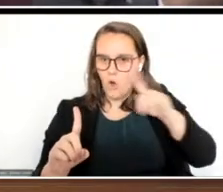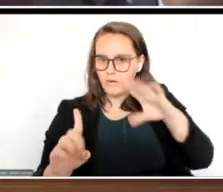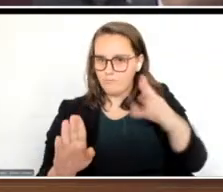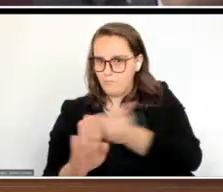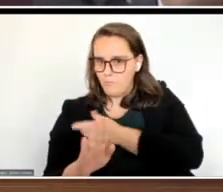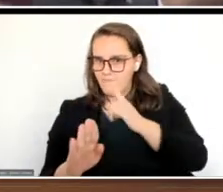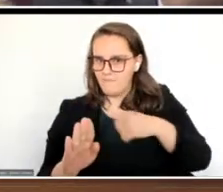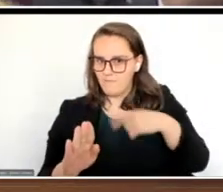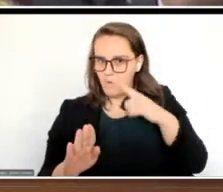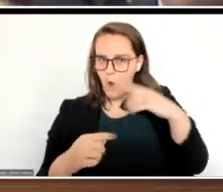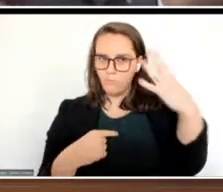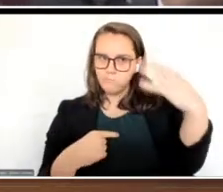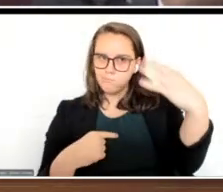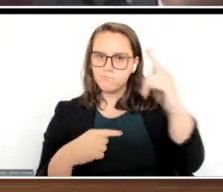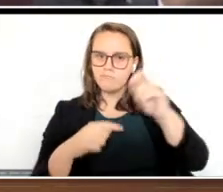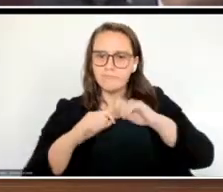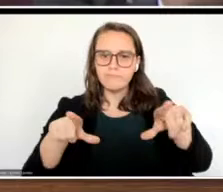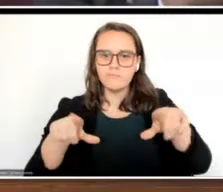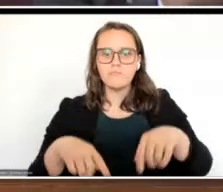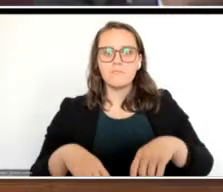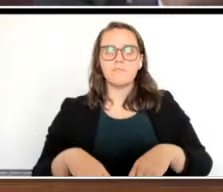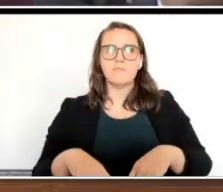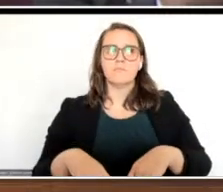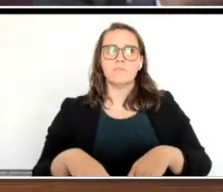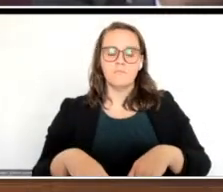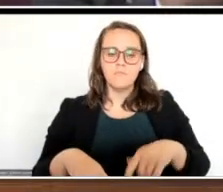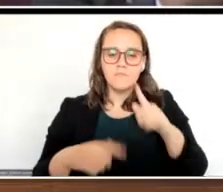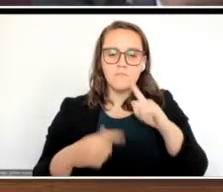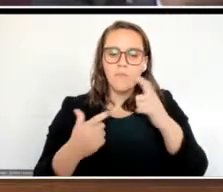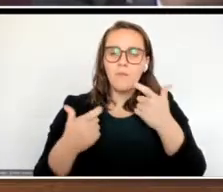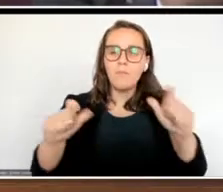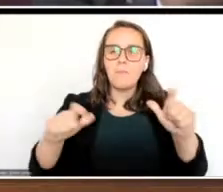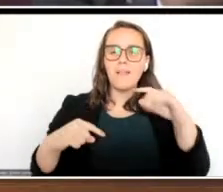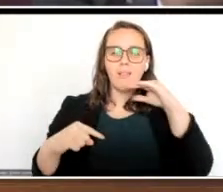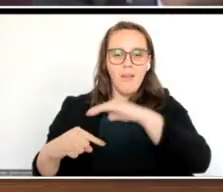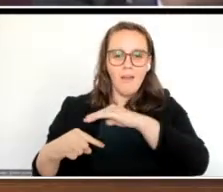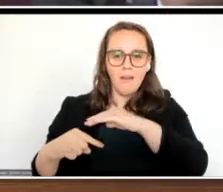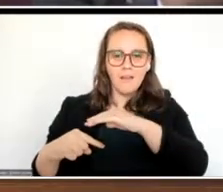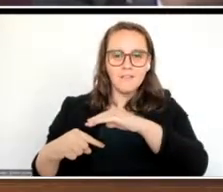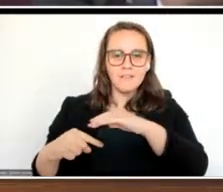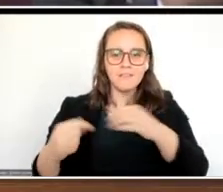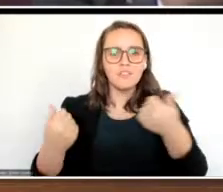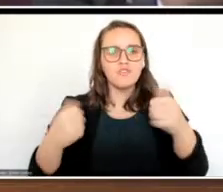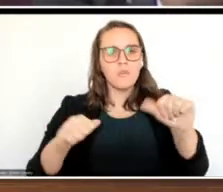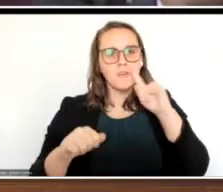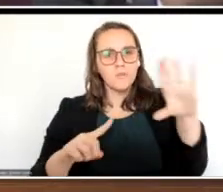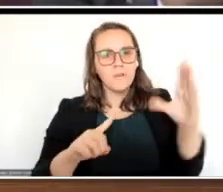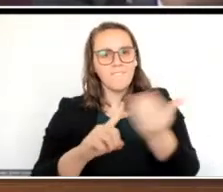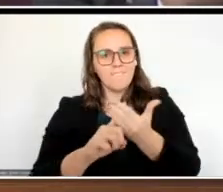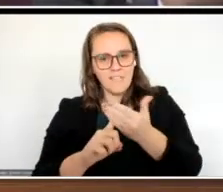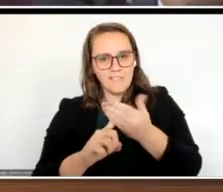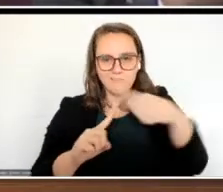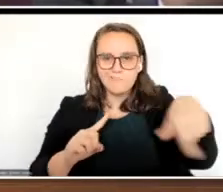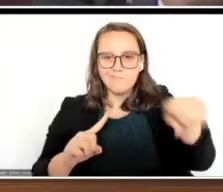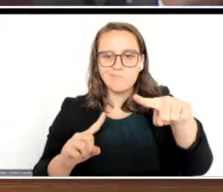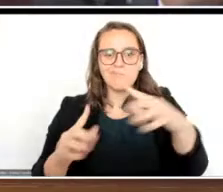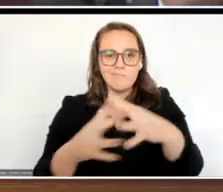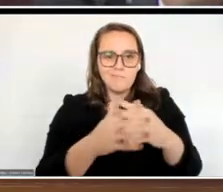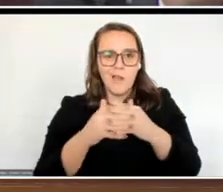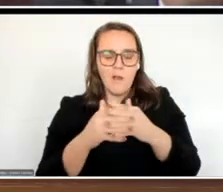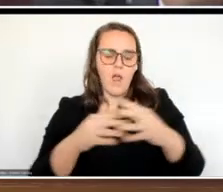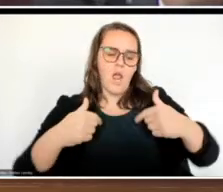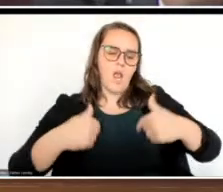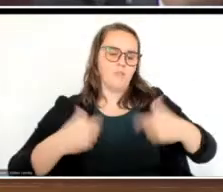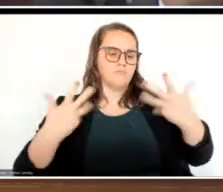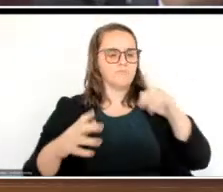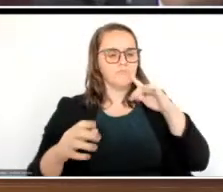lie, President Trump's effort to convince Americans that he had won the 2020 election, began before the